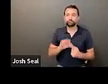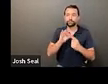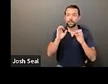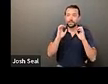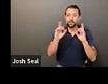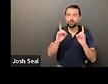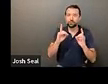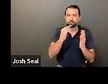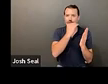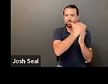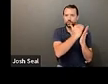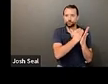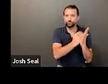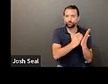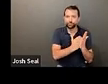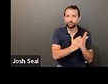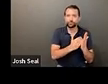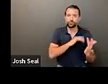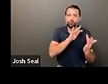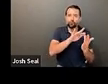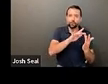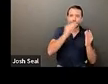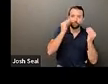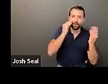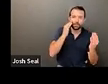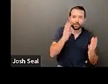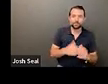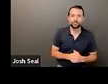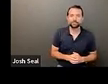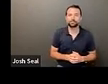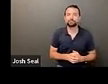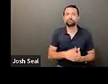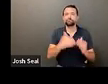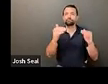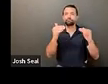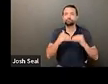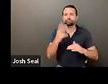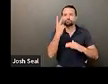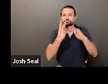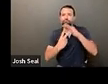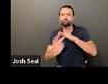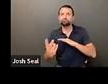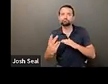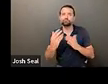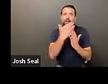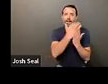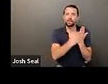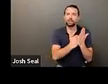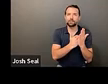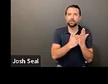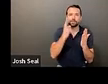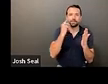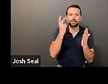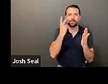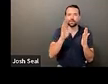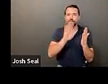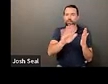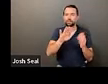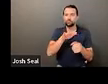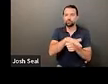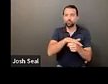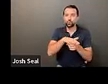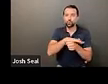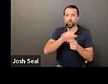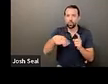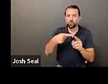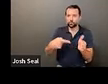cohort projection list is on there, so you'll be able to see when your SAU is up for monitoring, as well as the procedural manual. So those